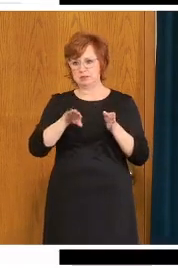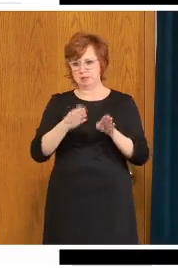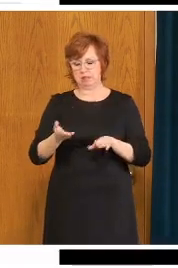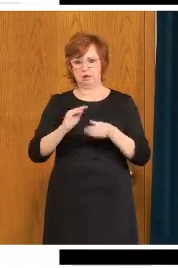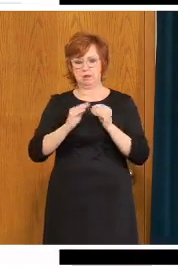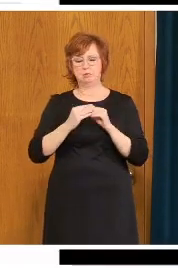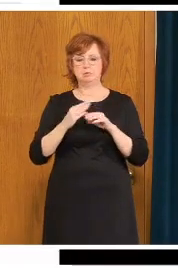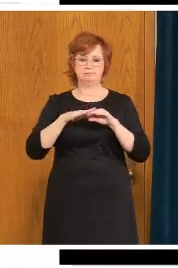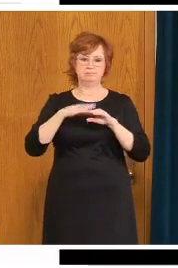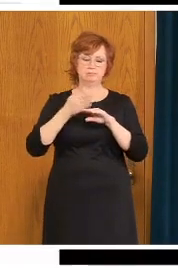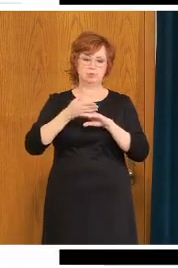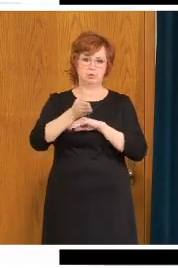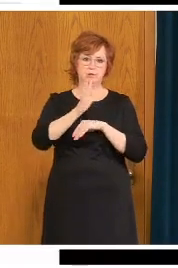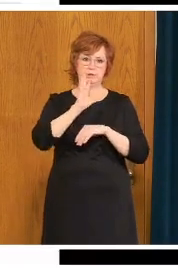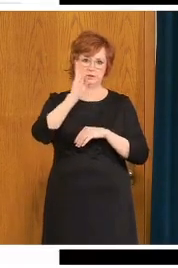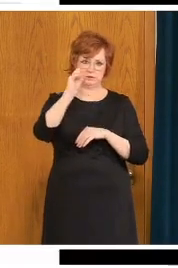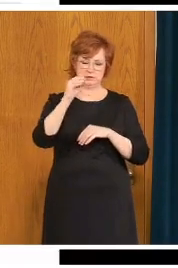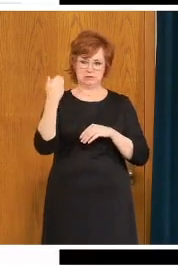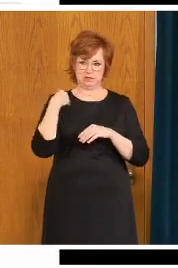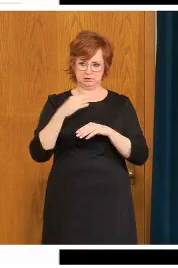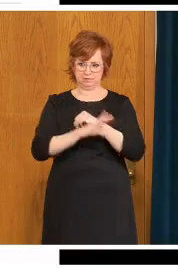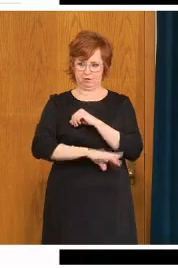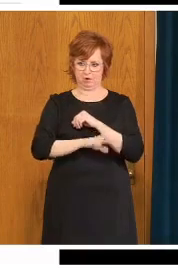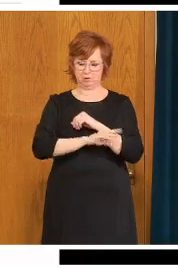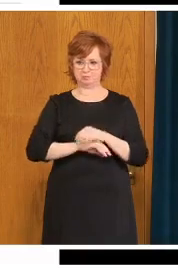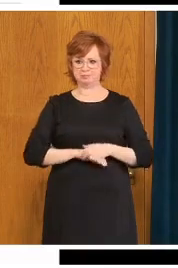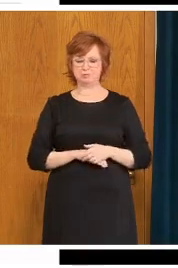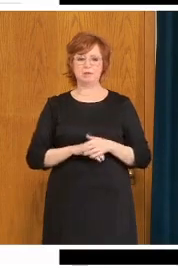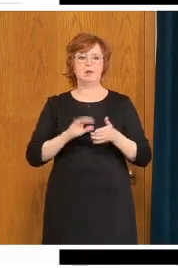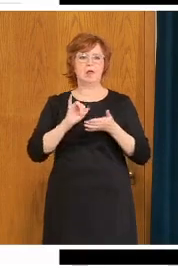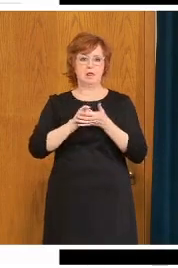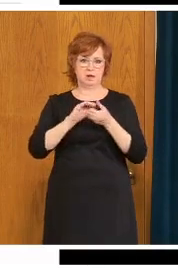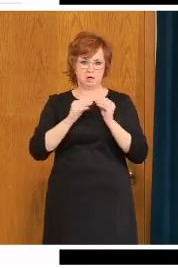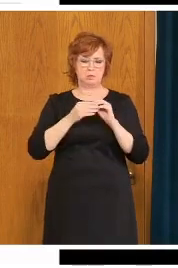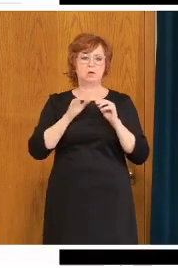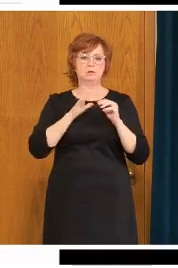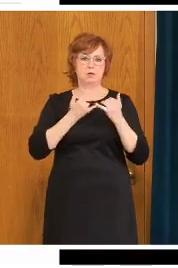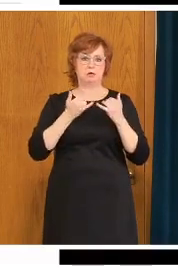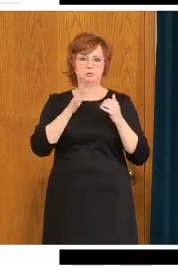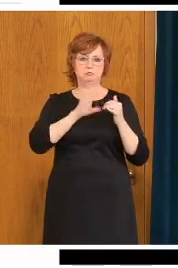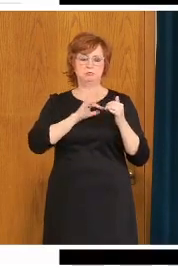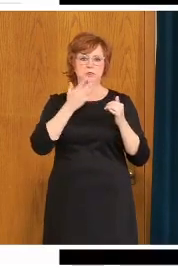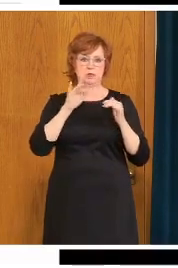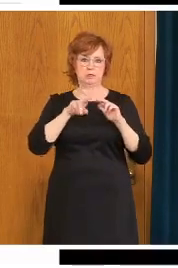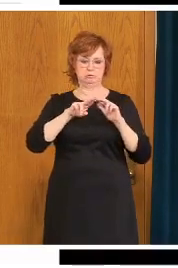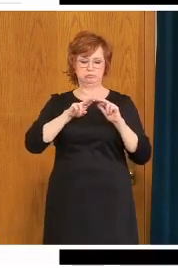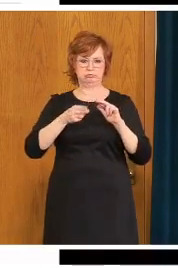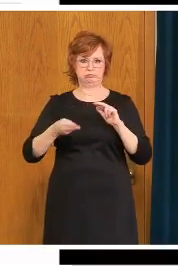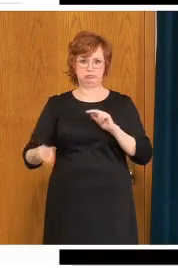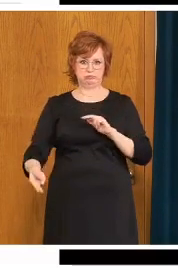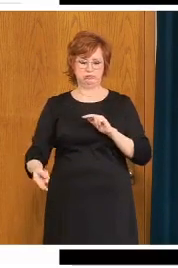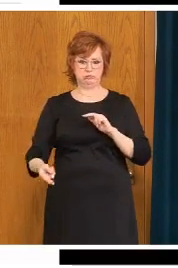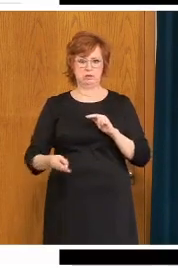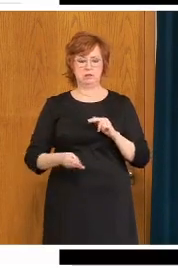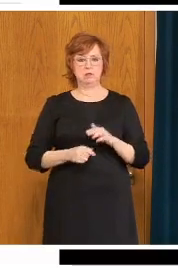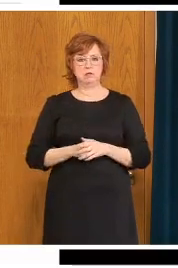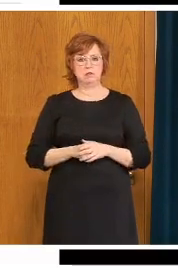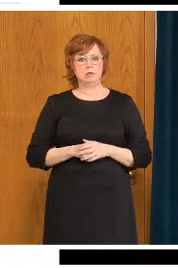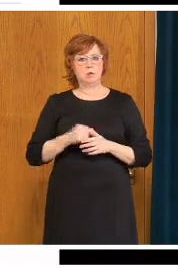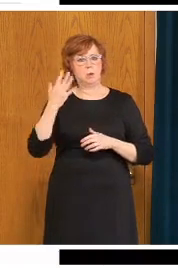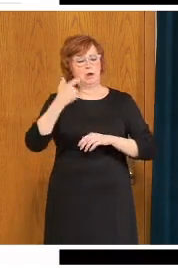fall, and then they have come down due to vaccination. But we have to make sure that while the risk of dying is